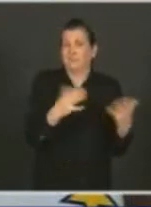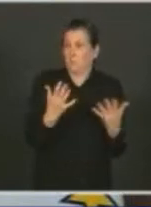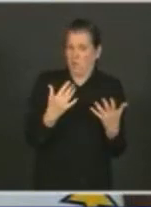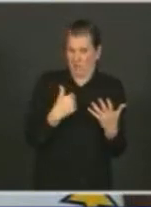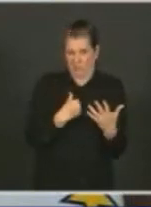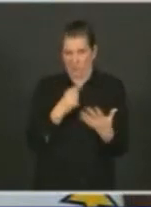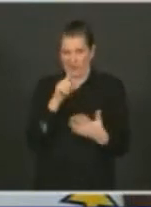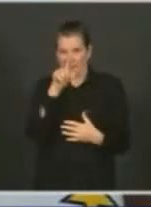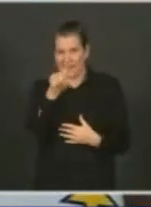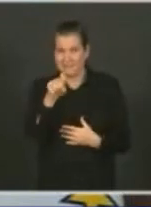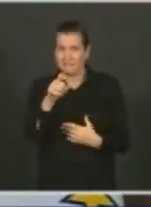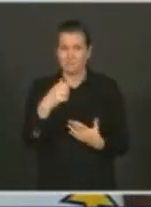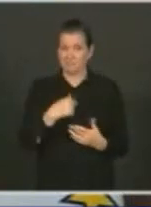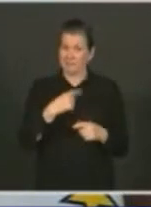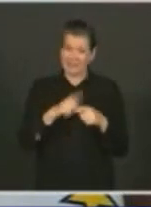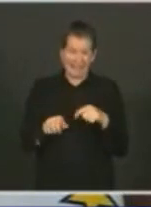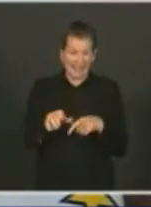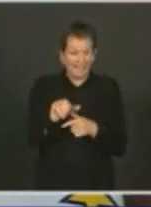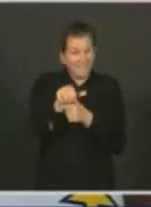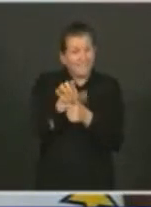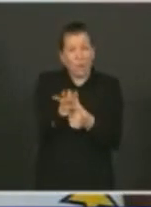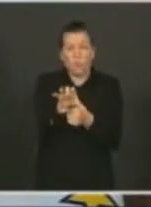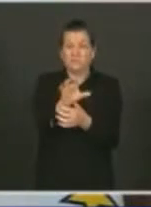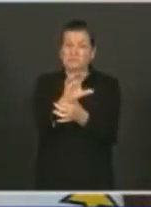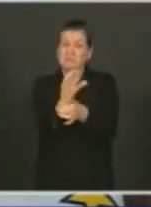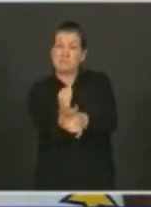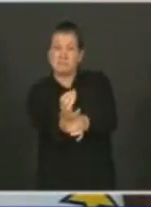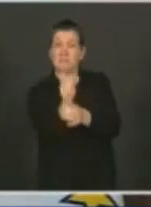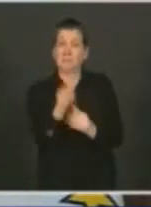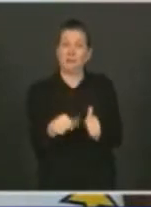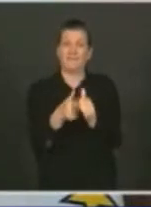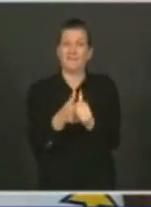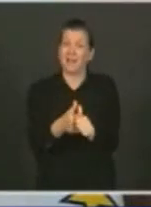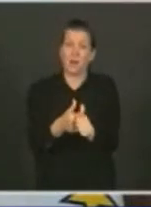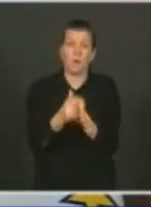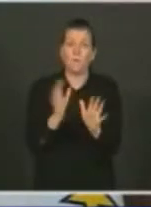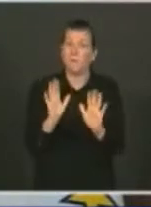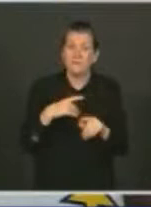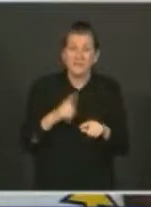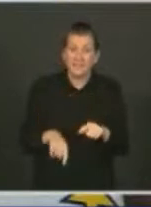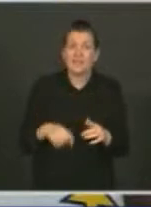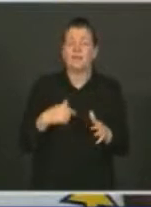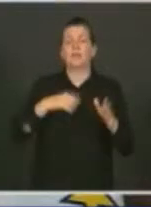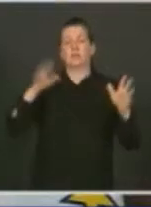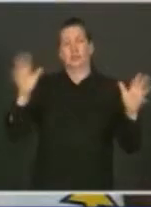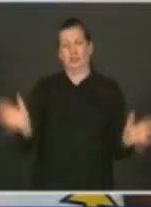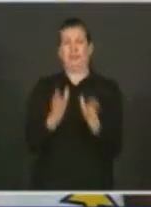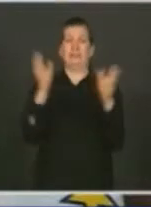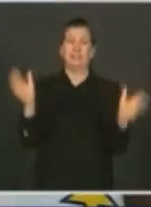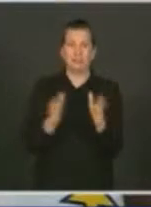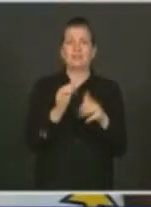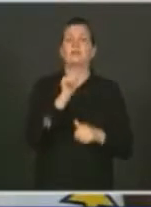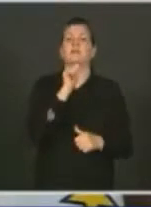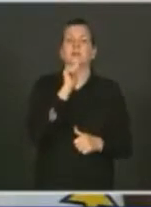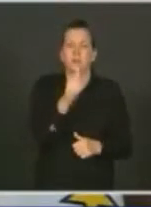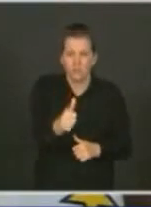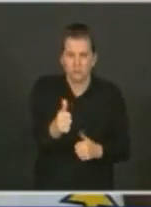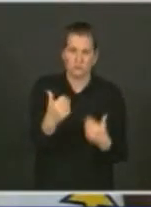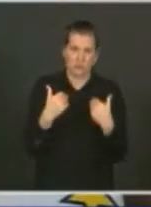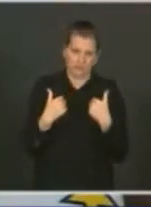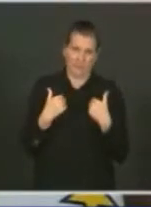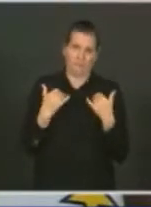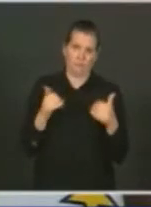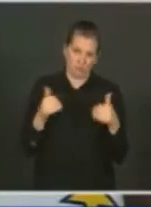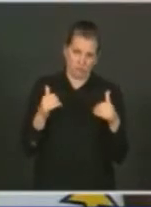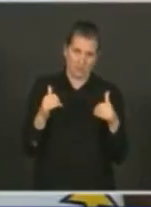which is to shut down these informal social gatherings indoors without masks.